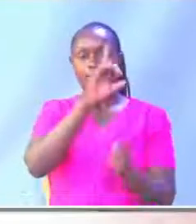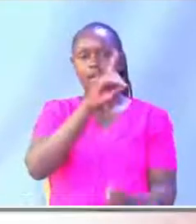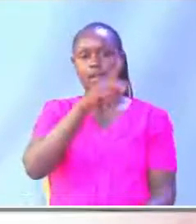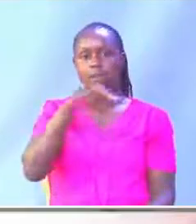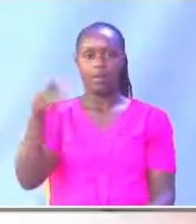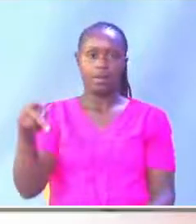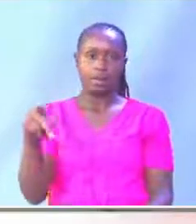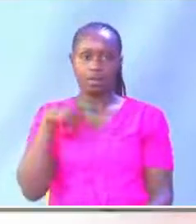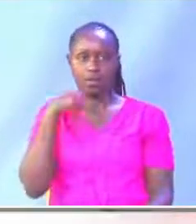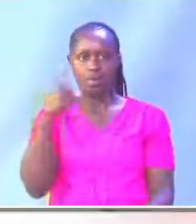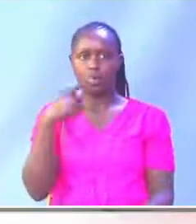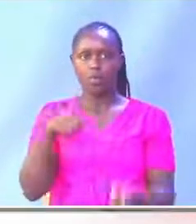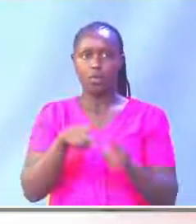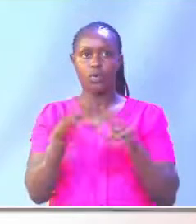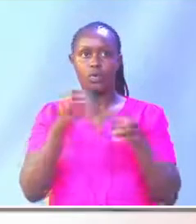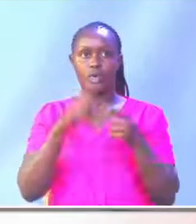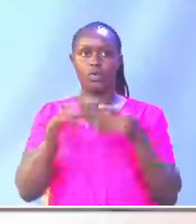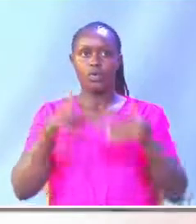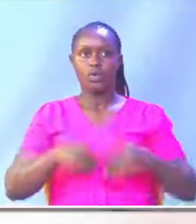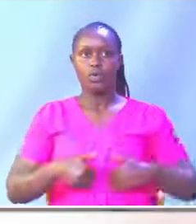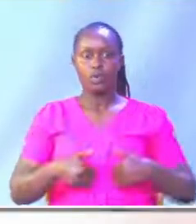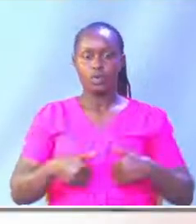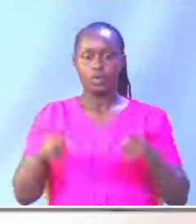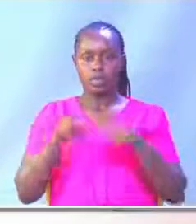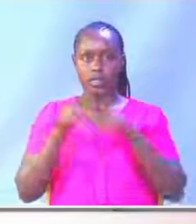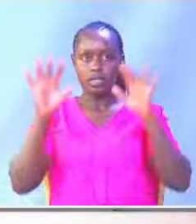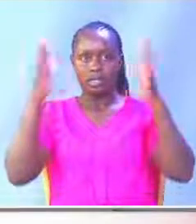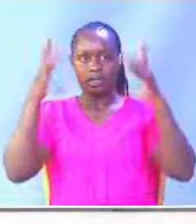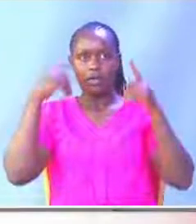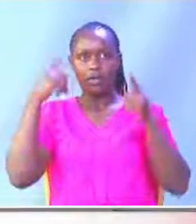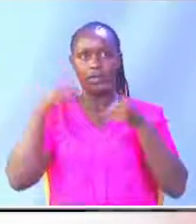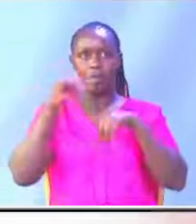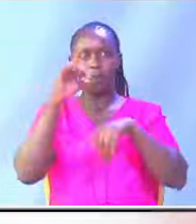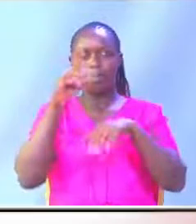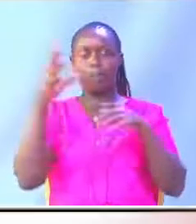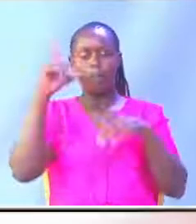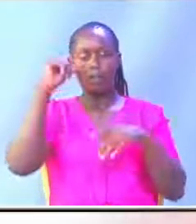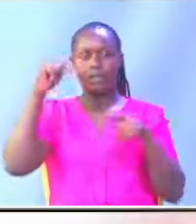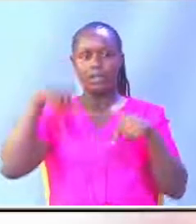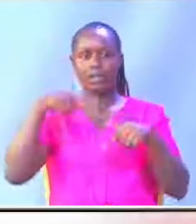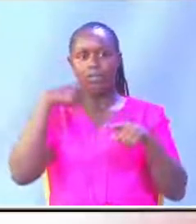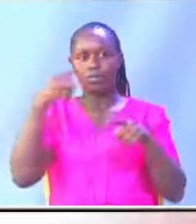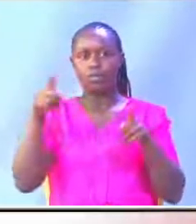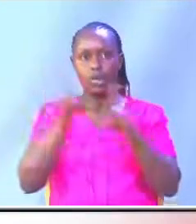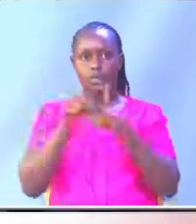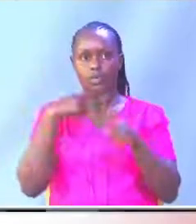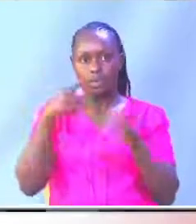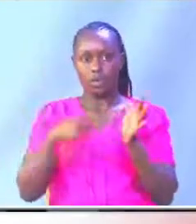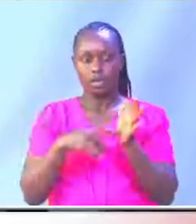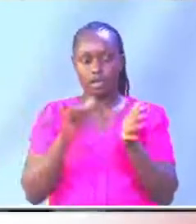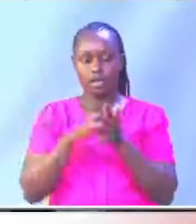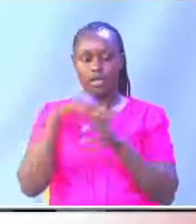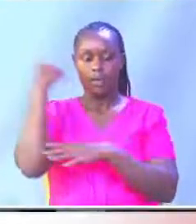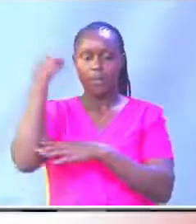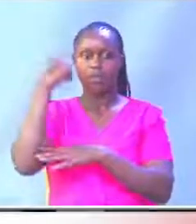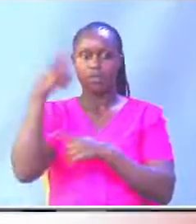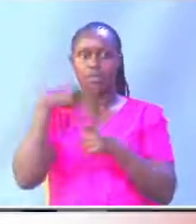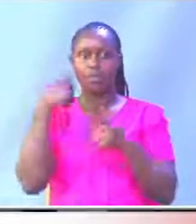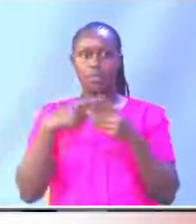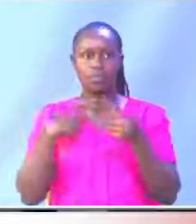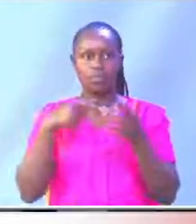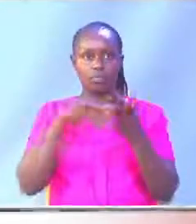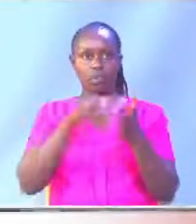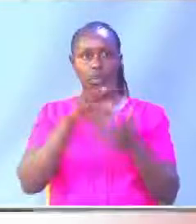Nuruddin Haji, who was attending a youth graduation ceremony in Mombasa earlier today. Nuruddin has reiterated that politicians inciting Kenyans will